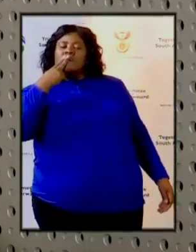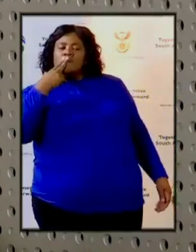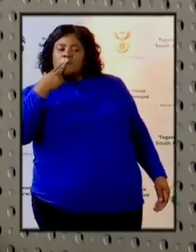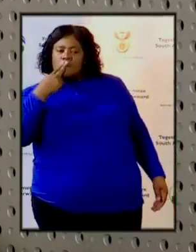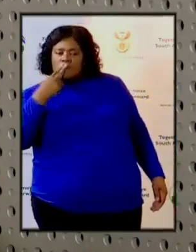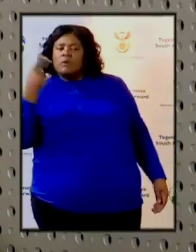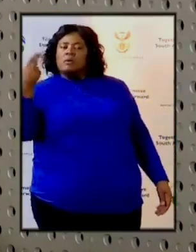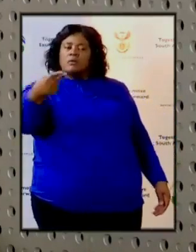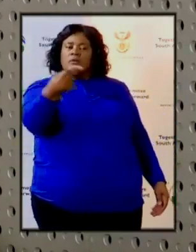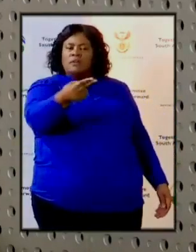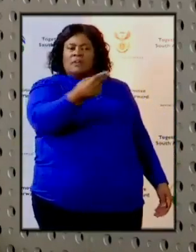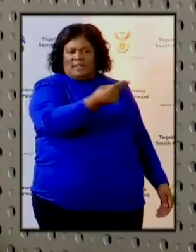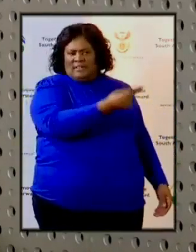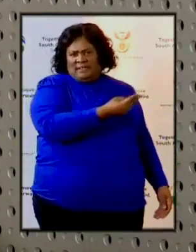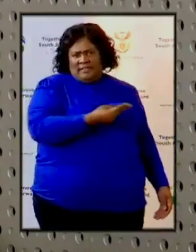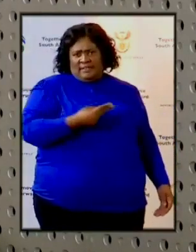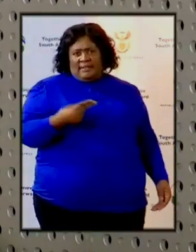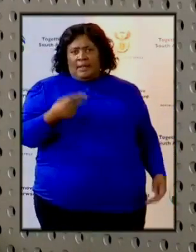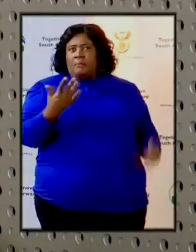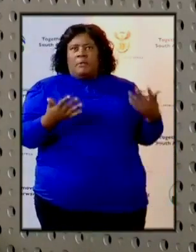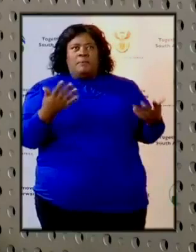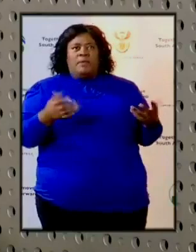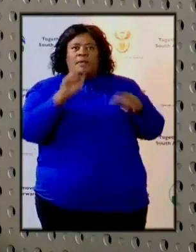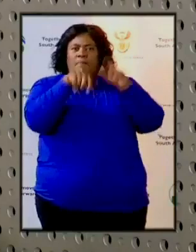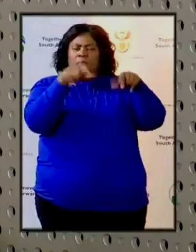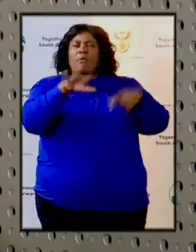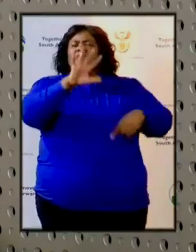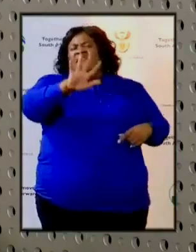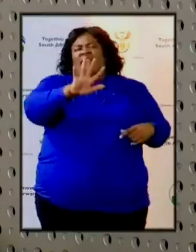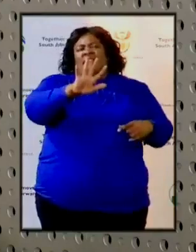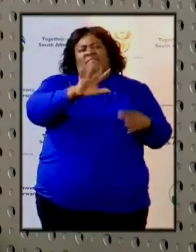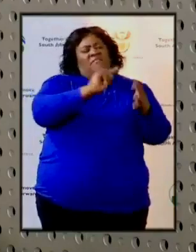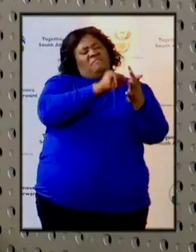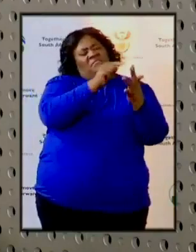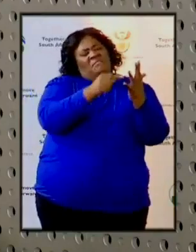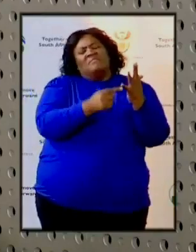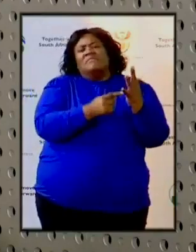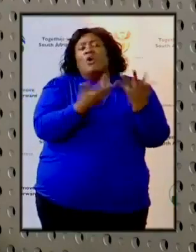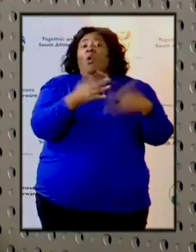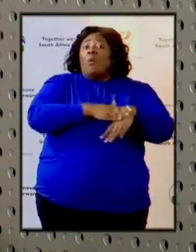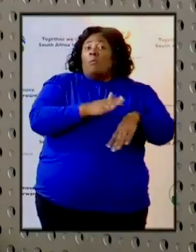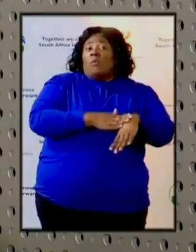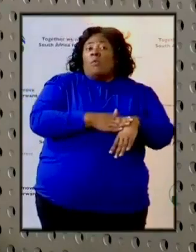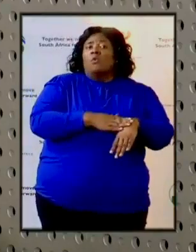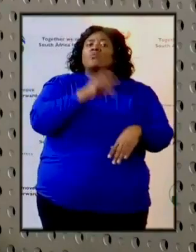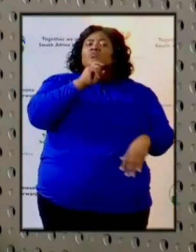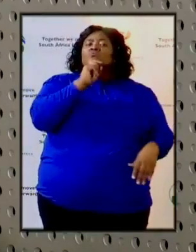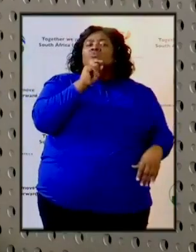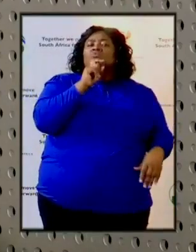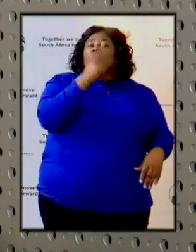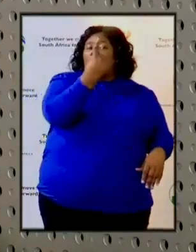ngale adonse. Ngathola ukuthi abantu aba 5 noma ngaphezulu babhema usiklid